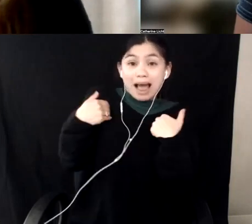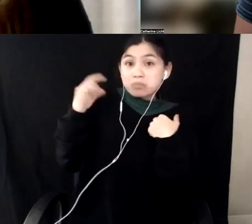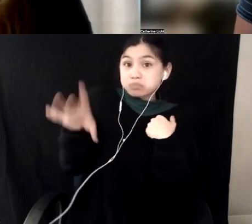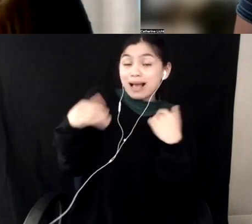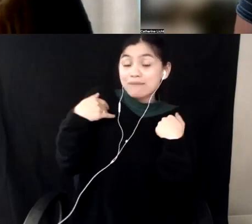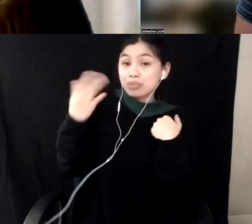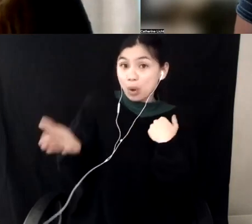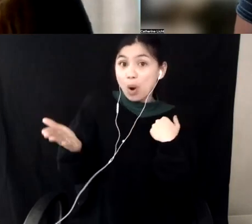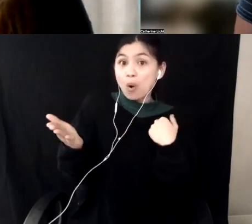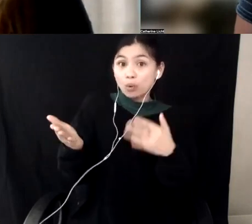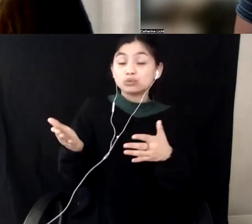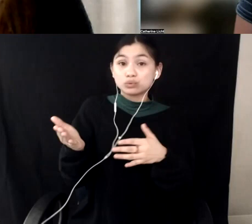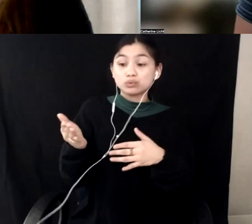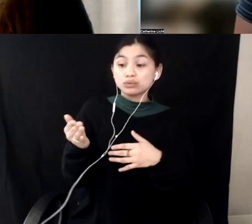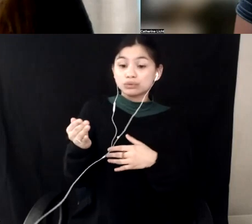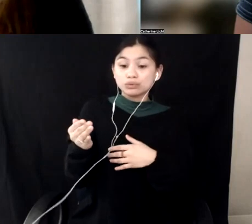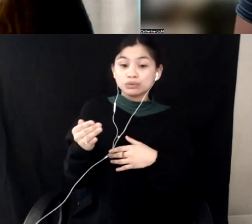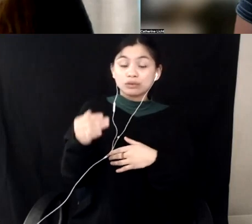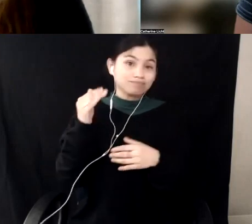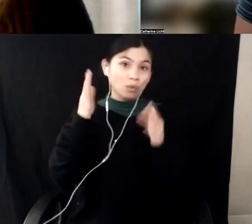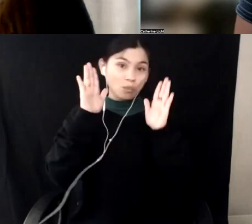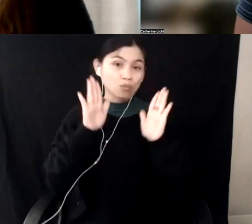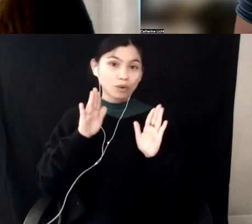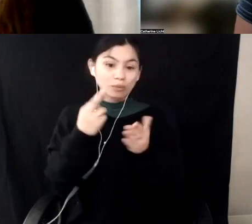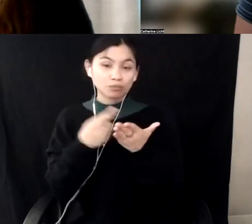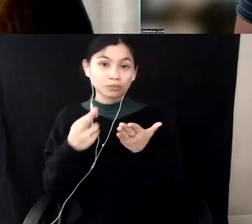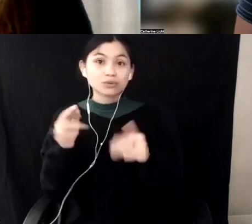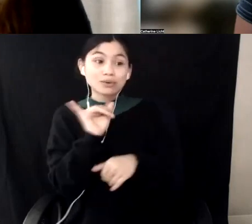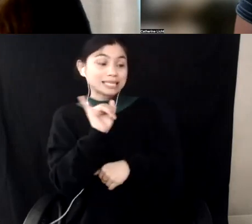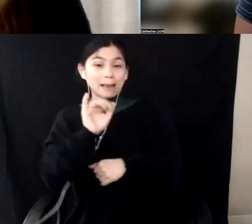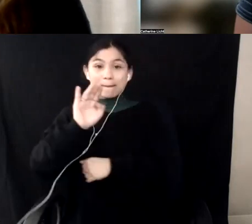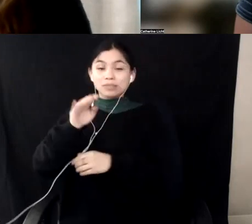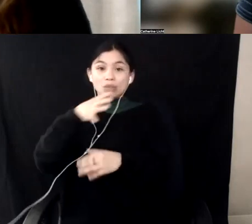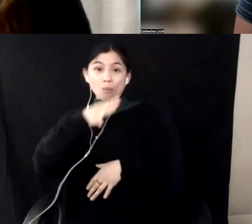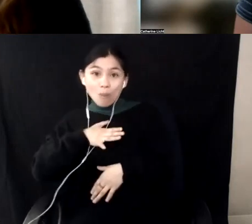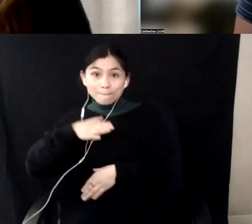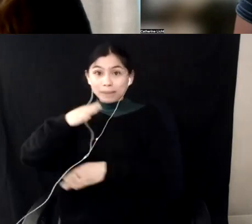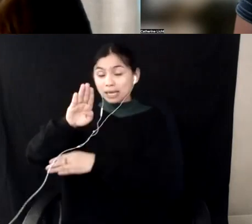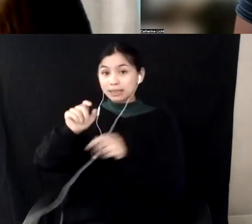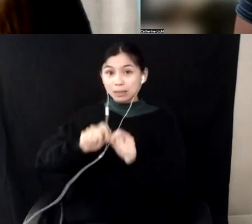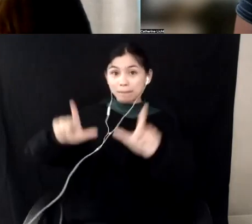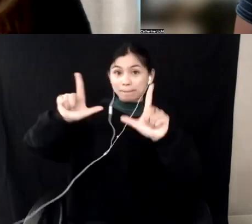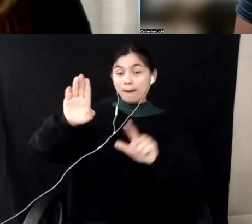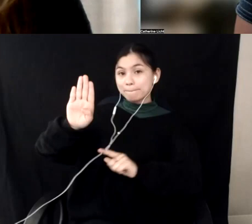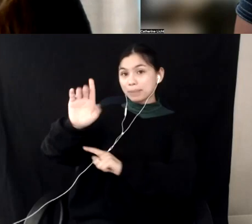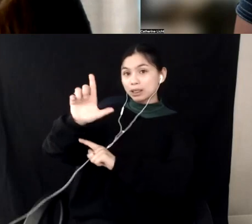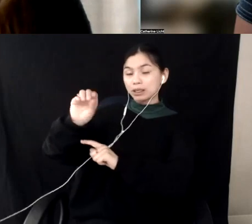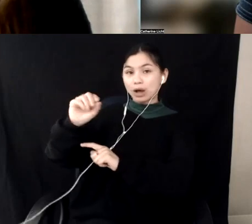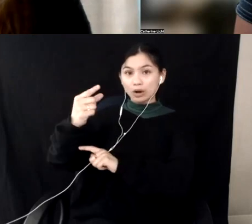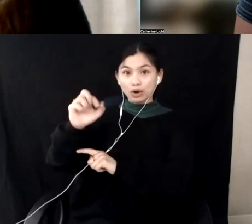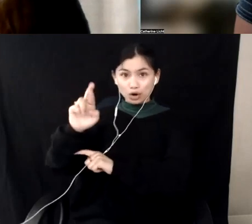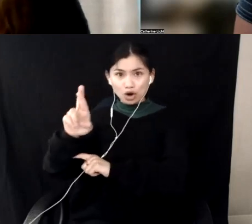I put on there, on her website, she has